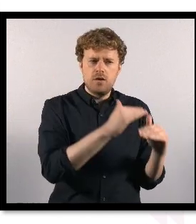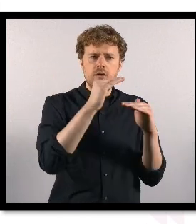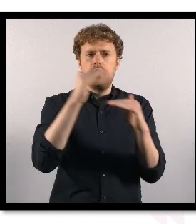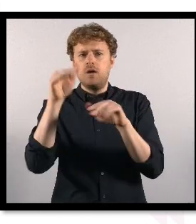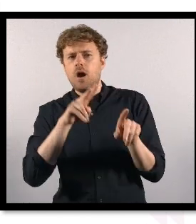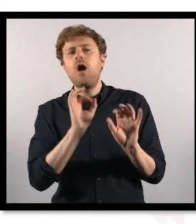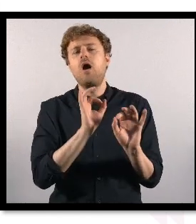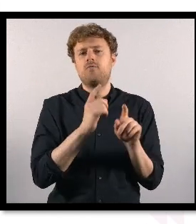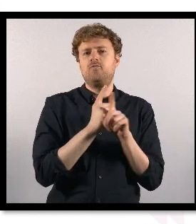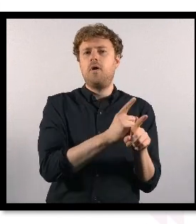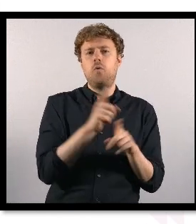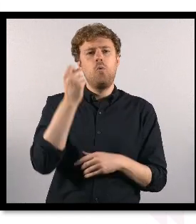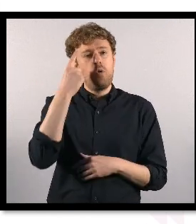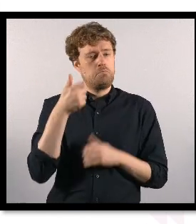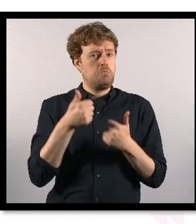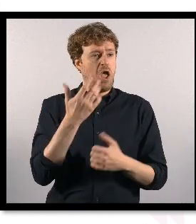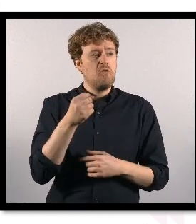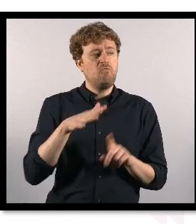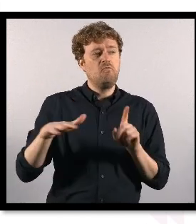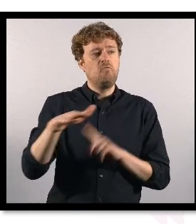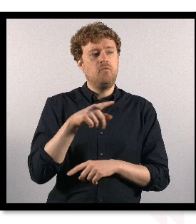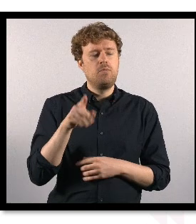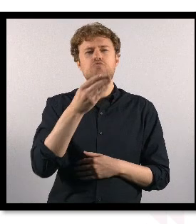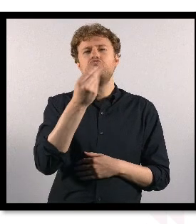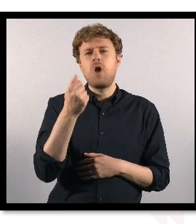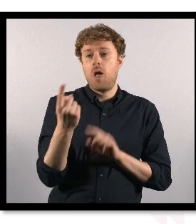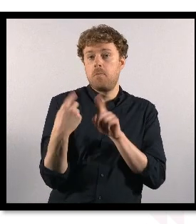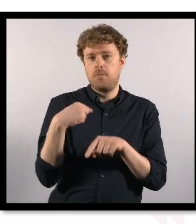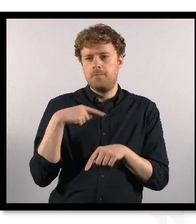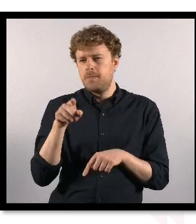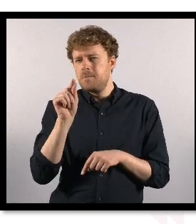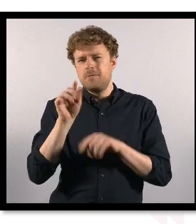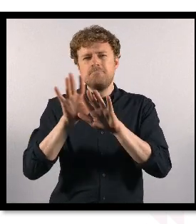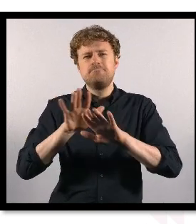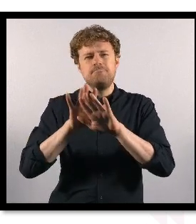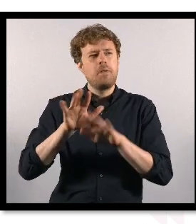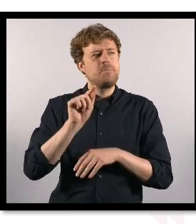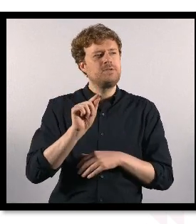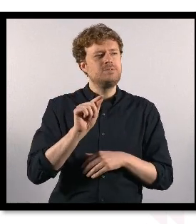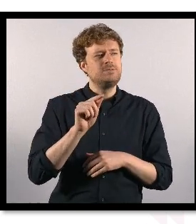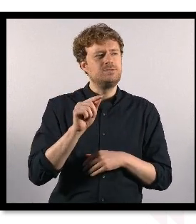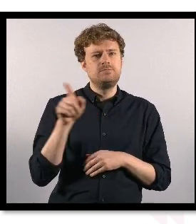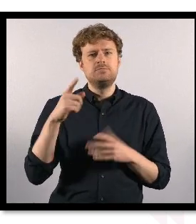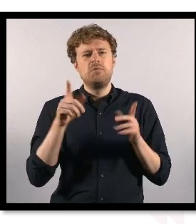we improve in the TOC in terms of defining these levels and making them more useful for the end user? So we asked,